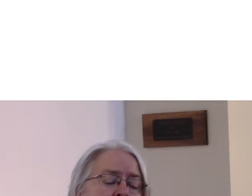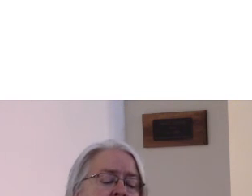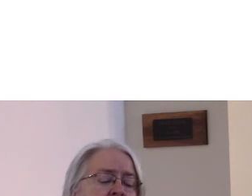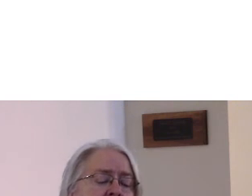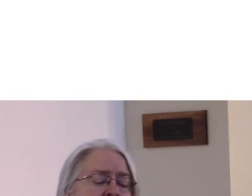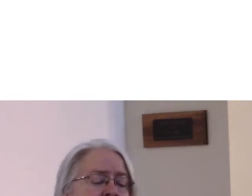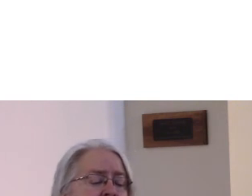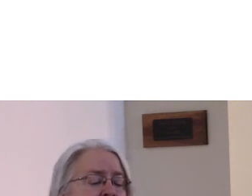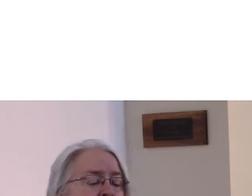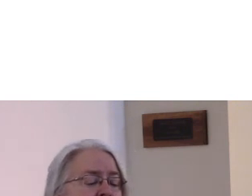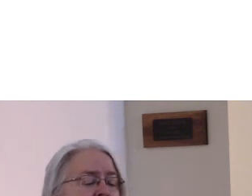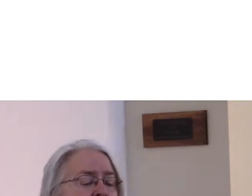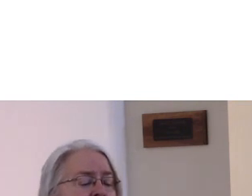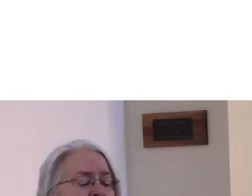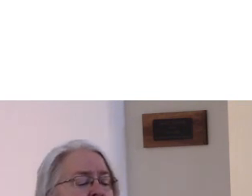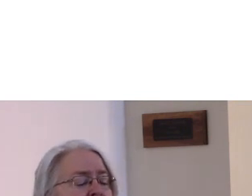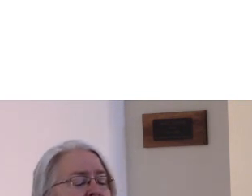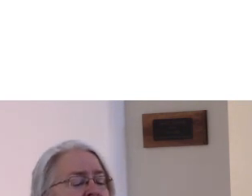Color and